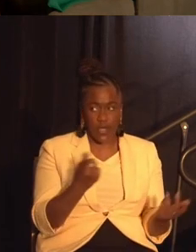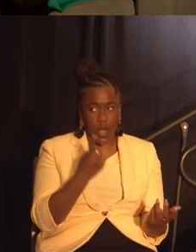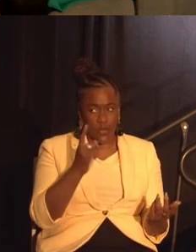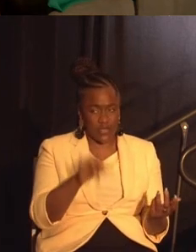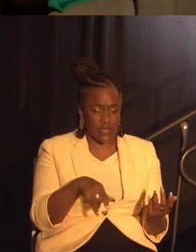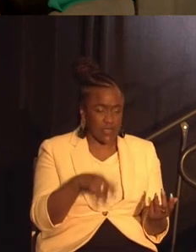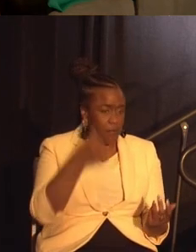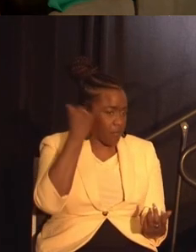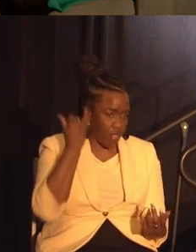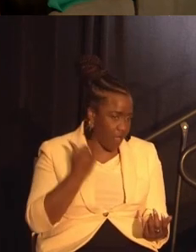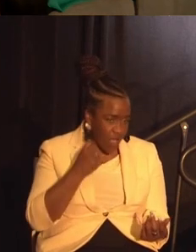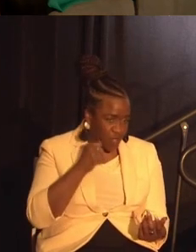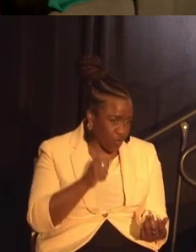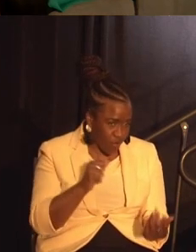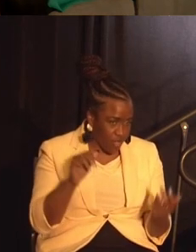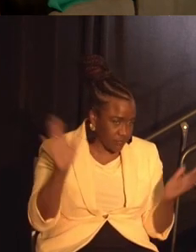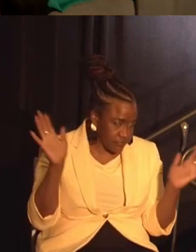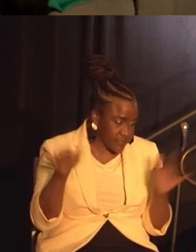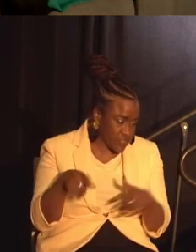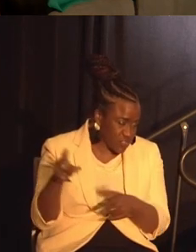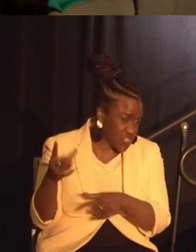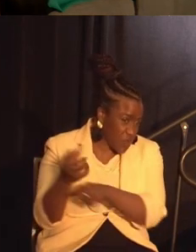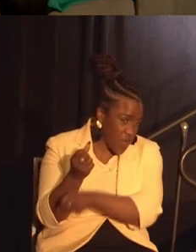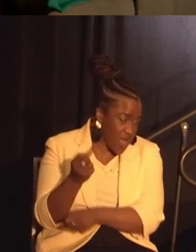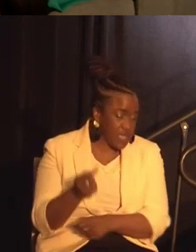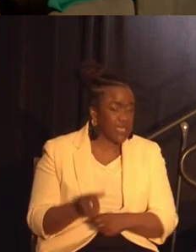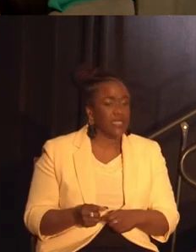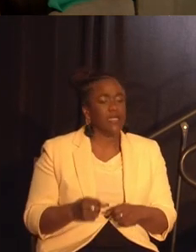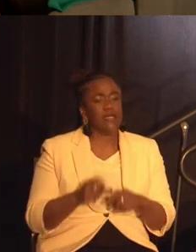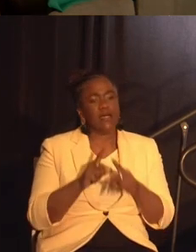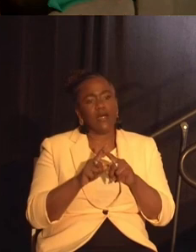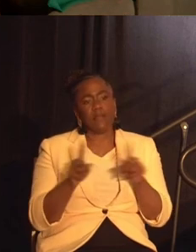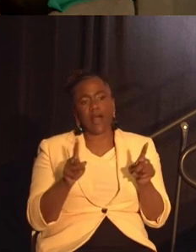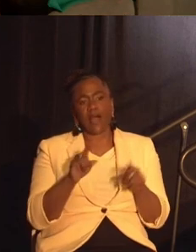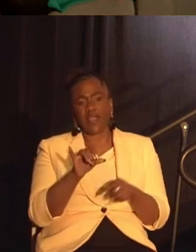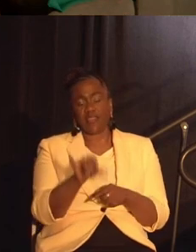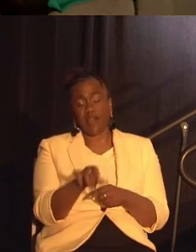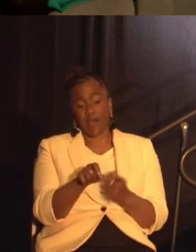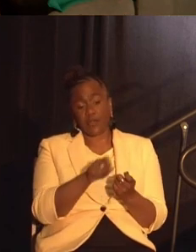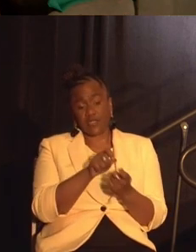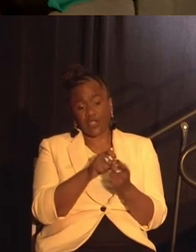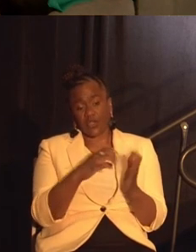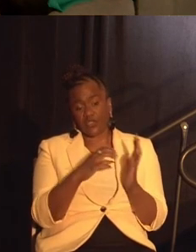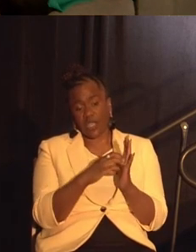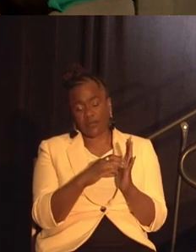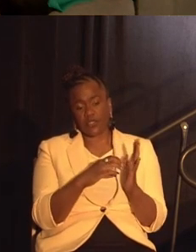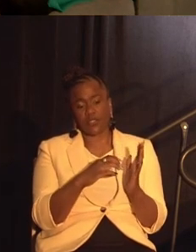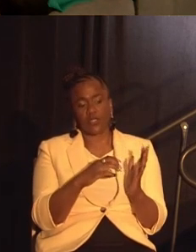the blondes, you know, like girl that wins. But in that particular chapter